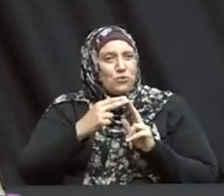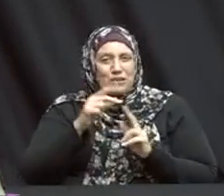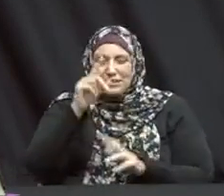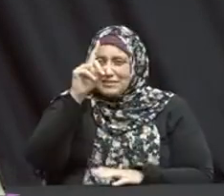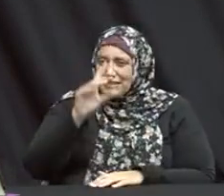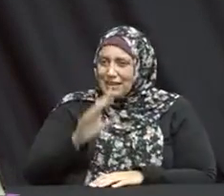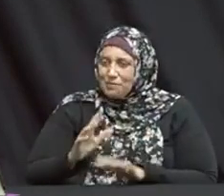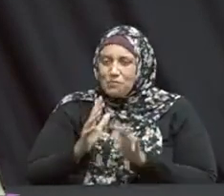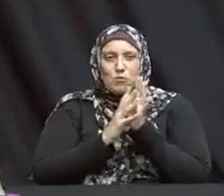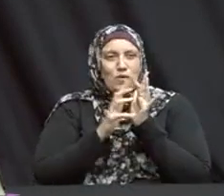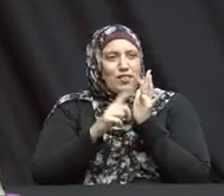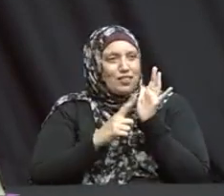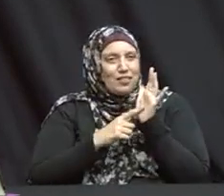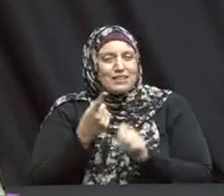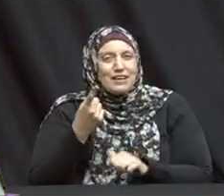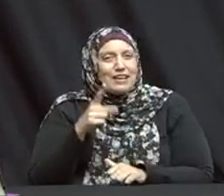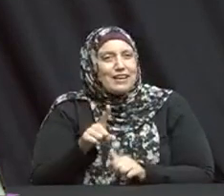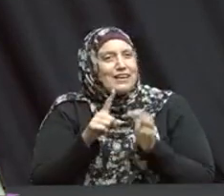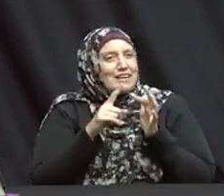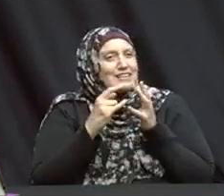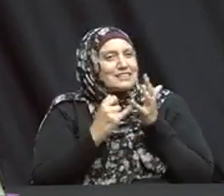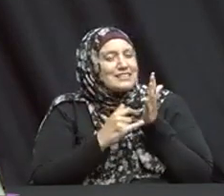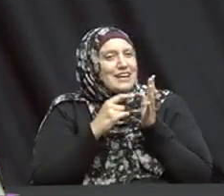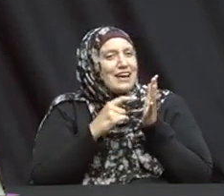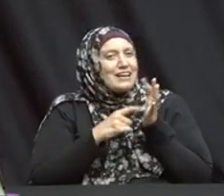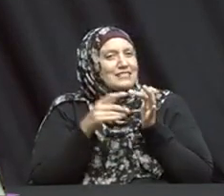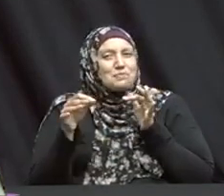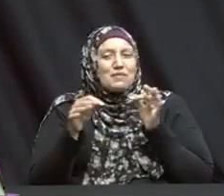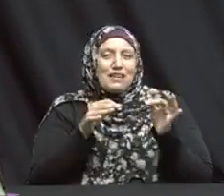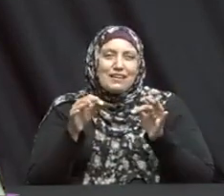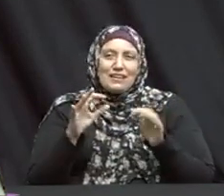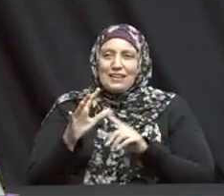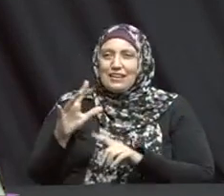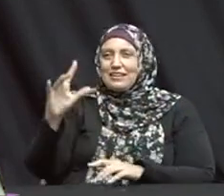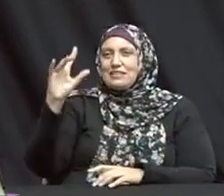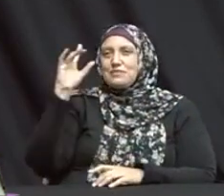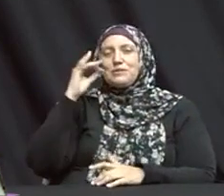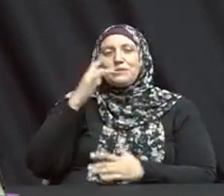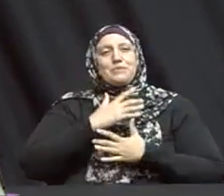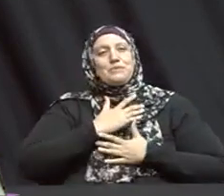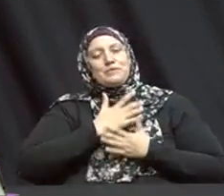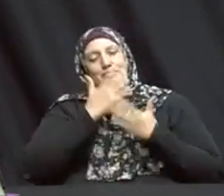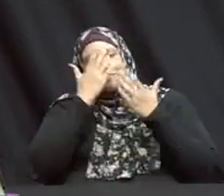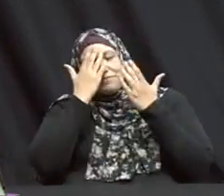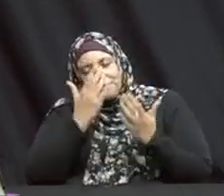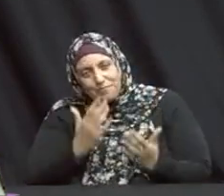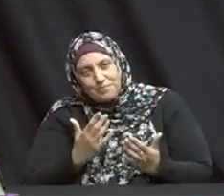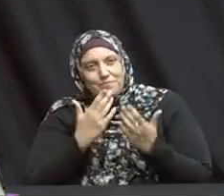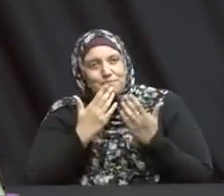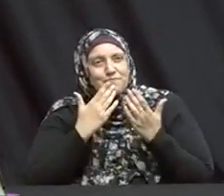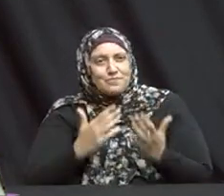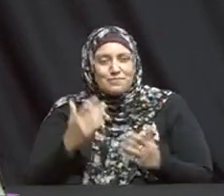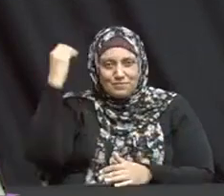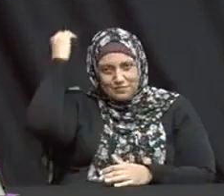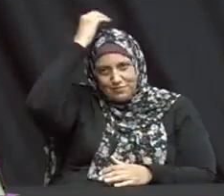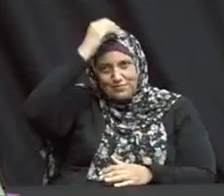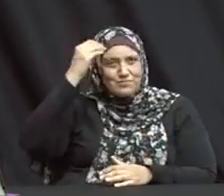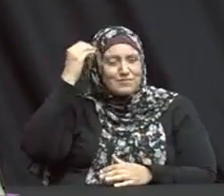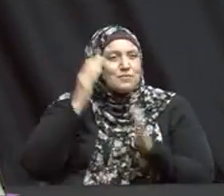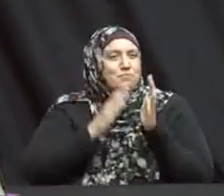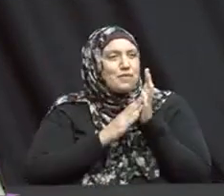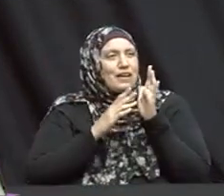planning. Last week, we were honored by the presence of Sheikh Mansour Leghaei, who gave us a great overview